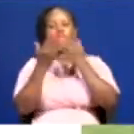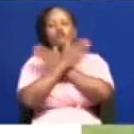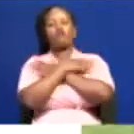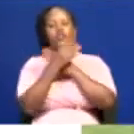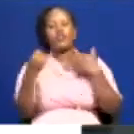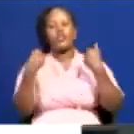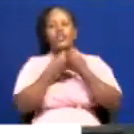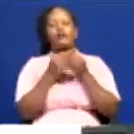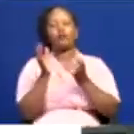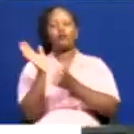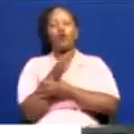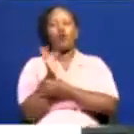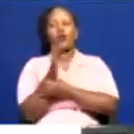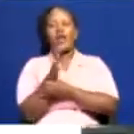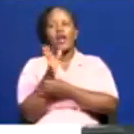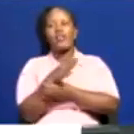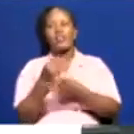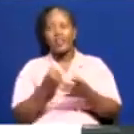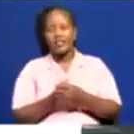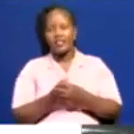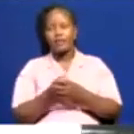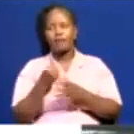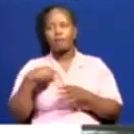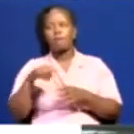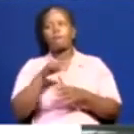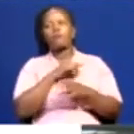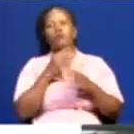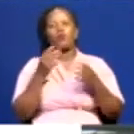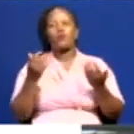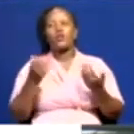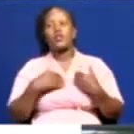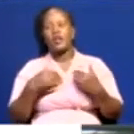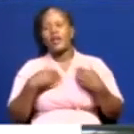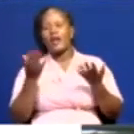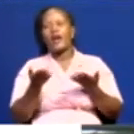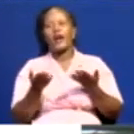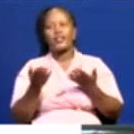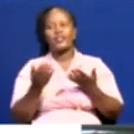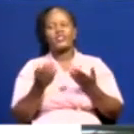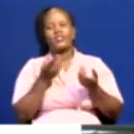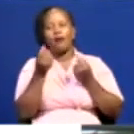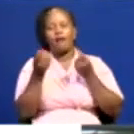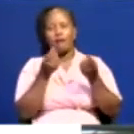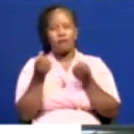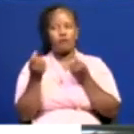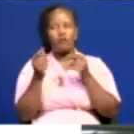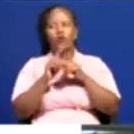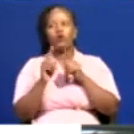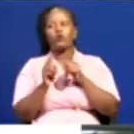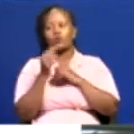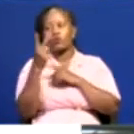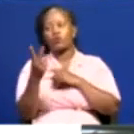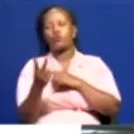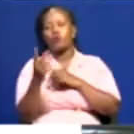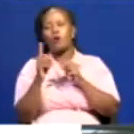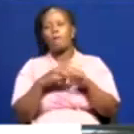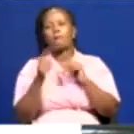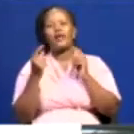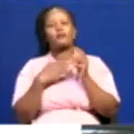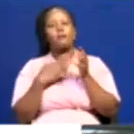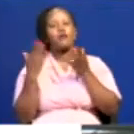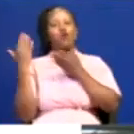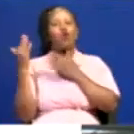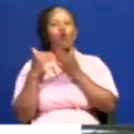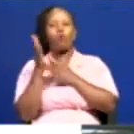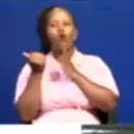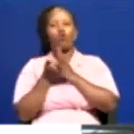ya Alhamisi. He got a hit on his feet. Two toes are very swollen, and but I hope it will be ready for the